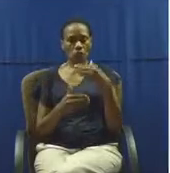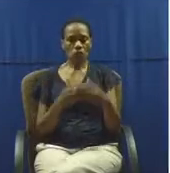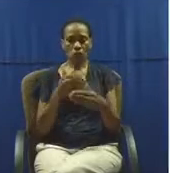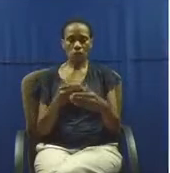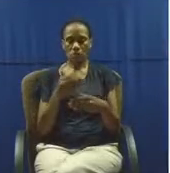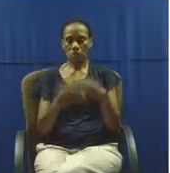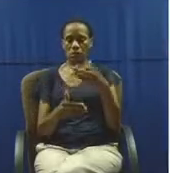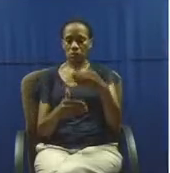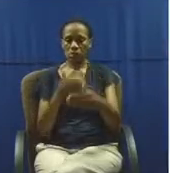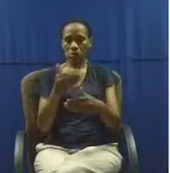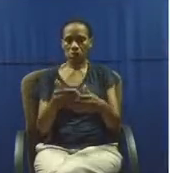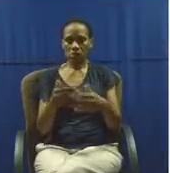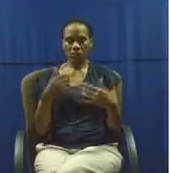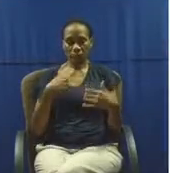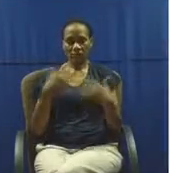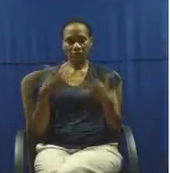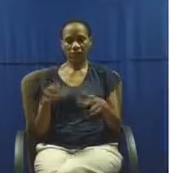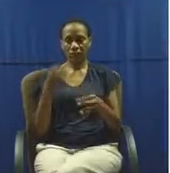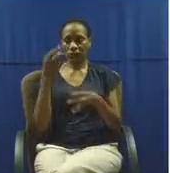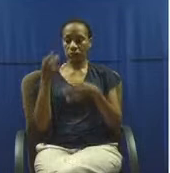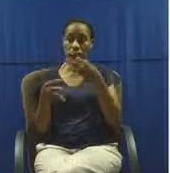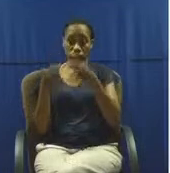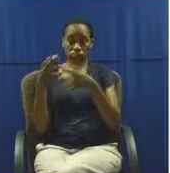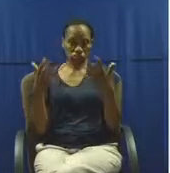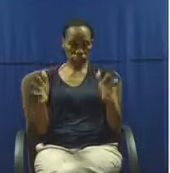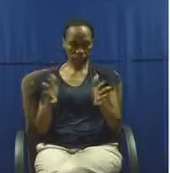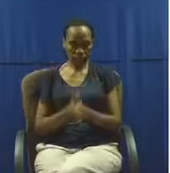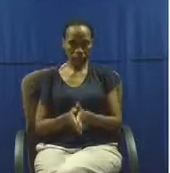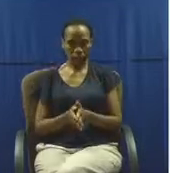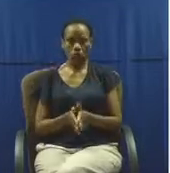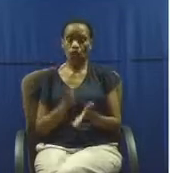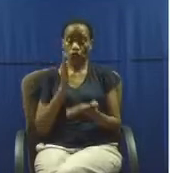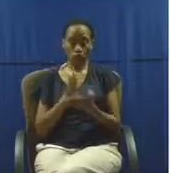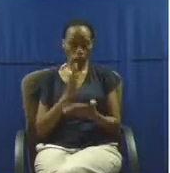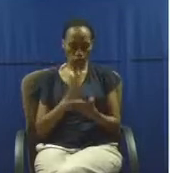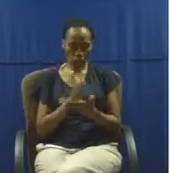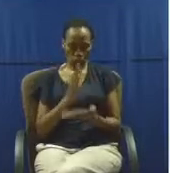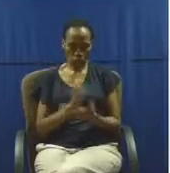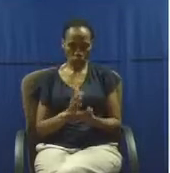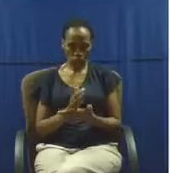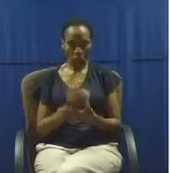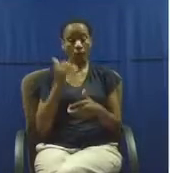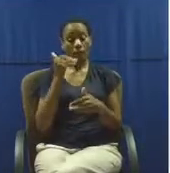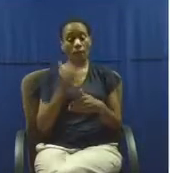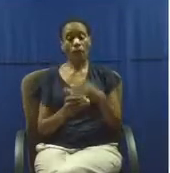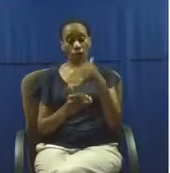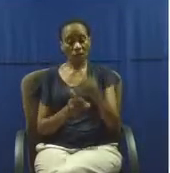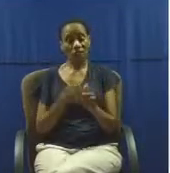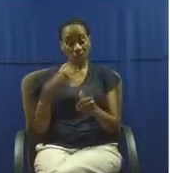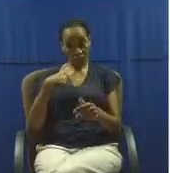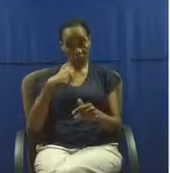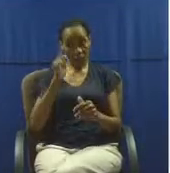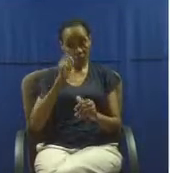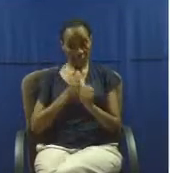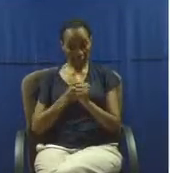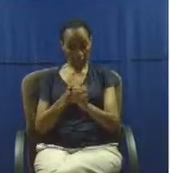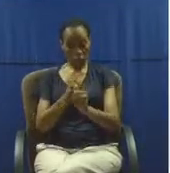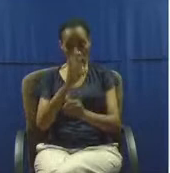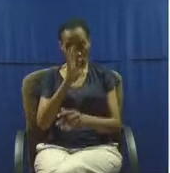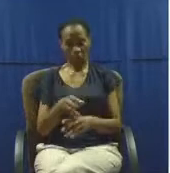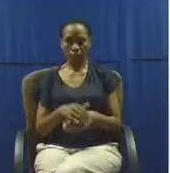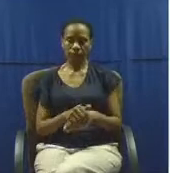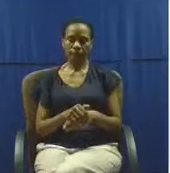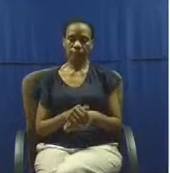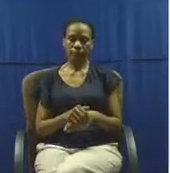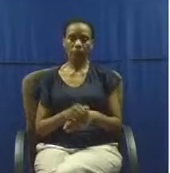that I've outlined here. So rest assured, the process will be followed, and we will make